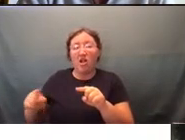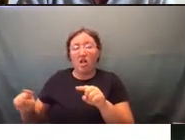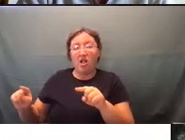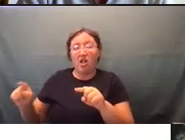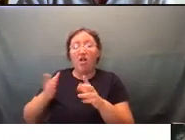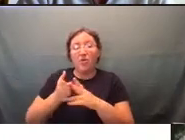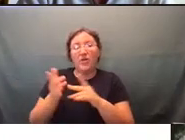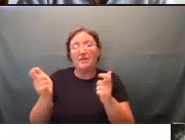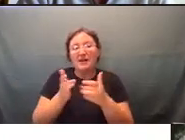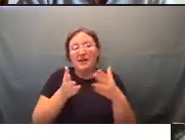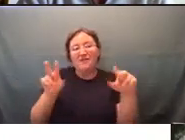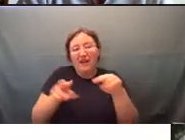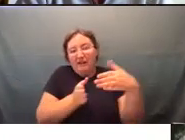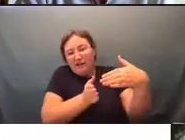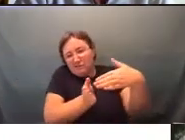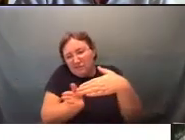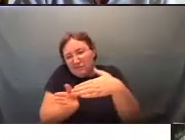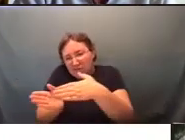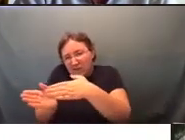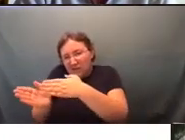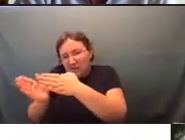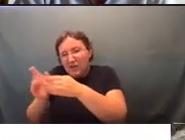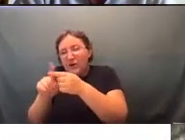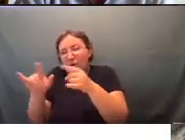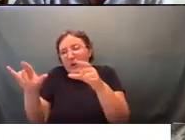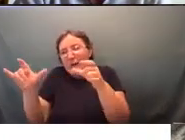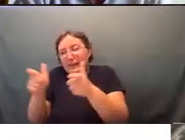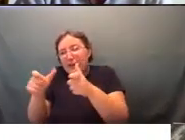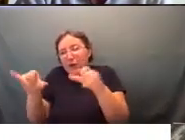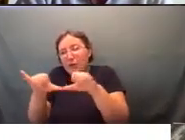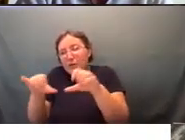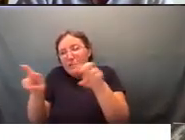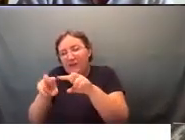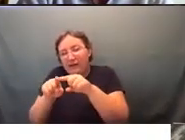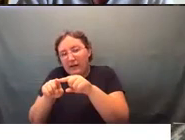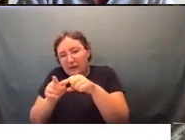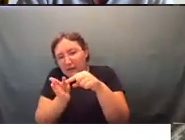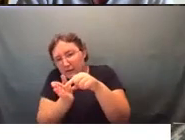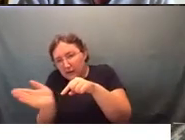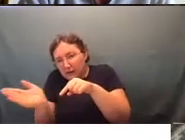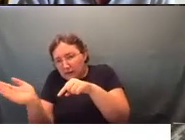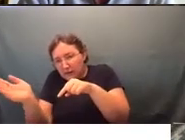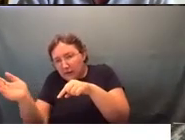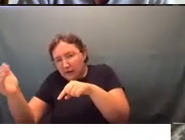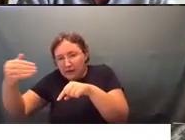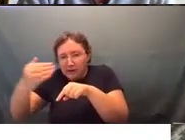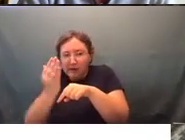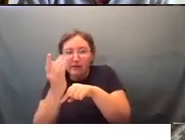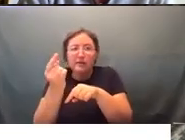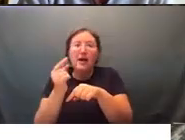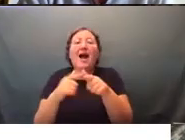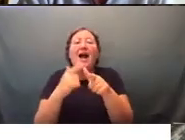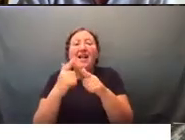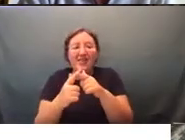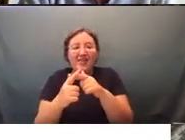valley all the way to an area called Little Yosemite Valley. Then we're going to wrap around, and finally we're going to climb